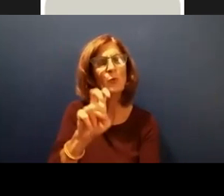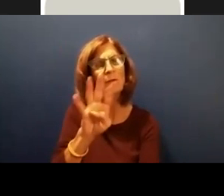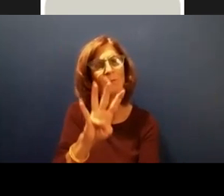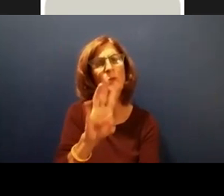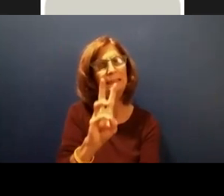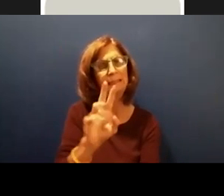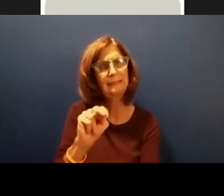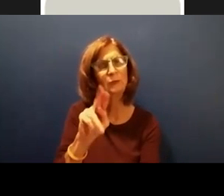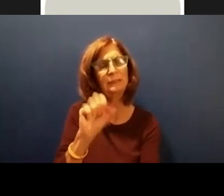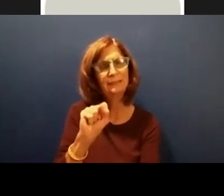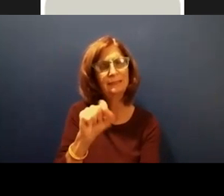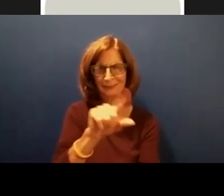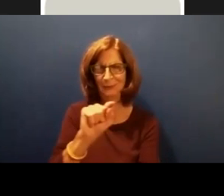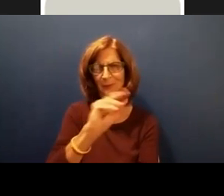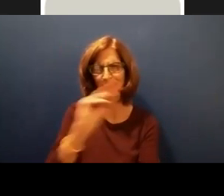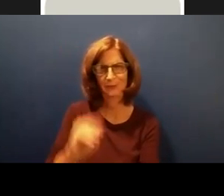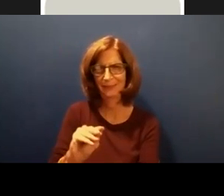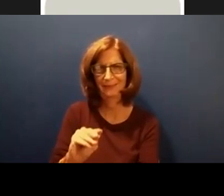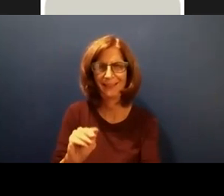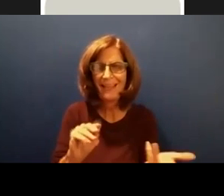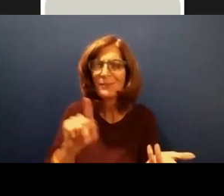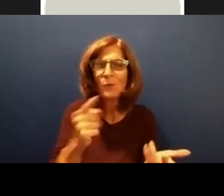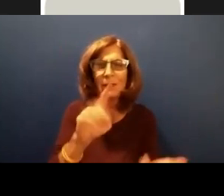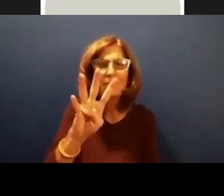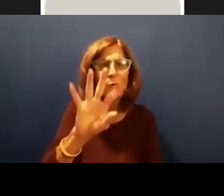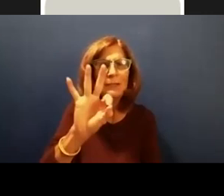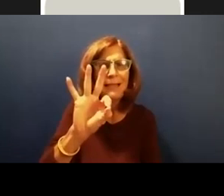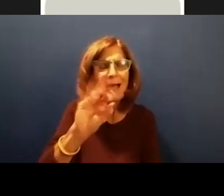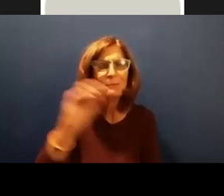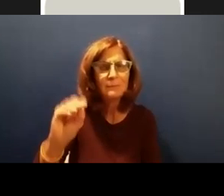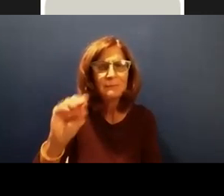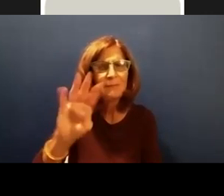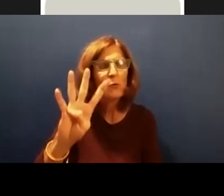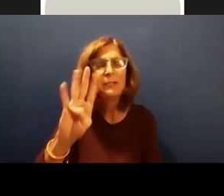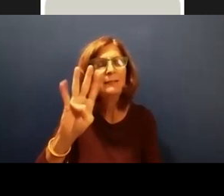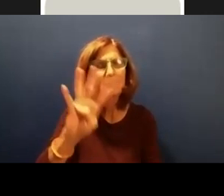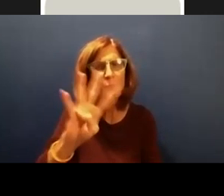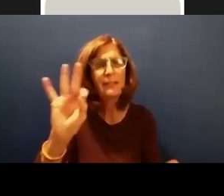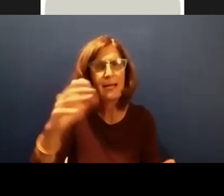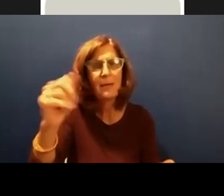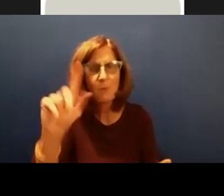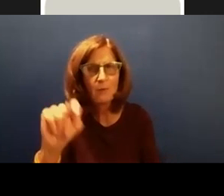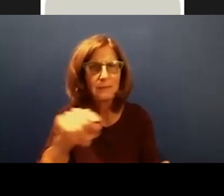So 20% in that building would be 49 units. 10% in that building would be 25 units.